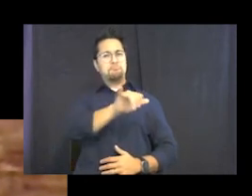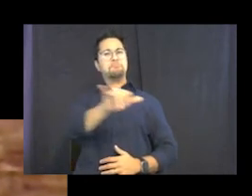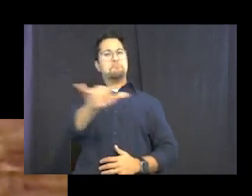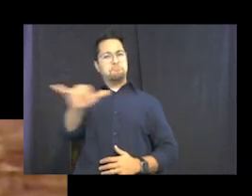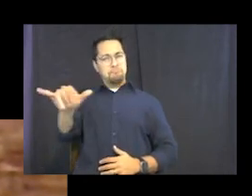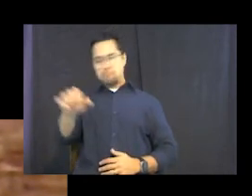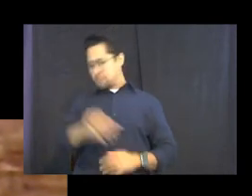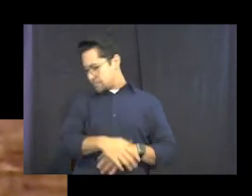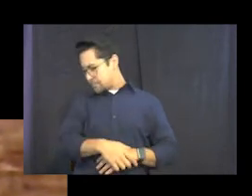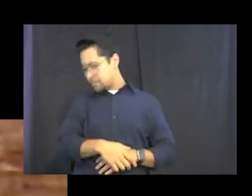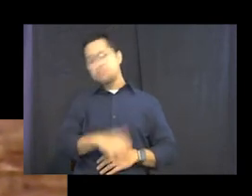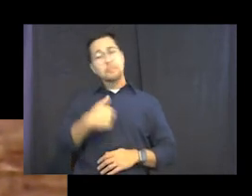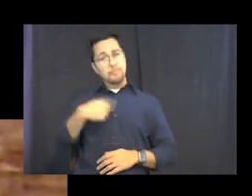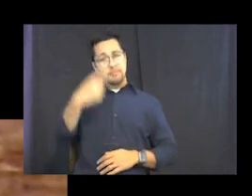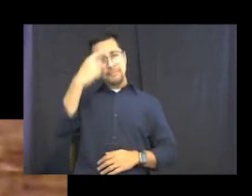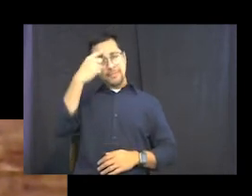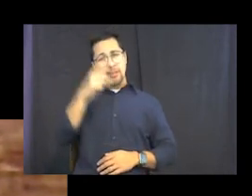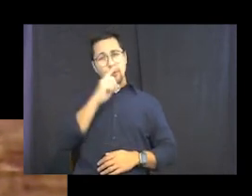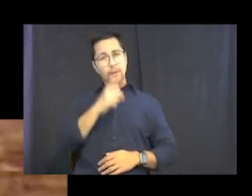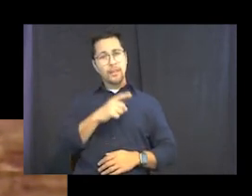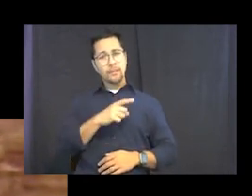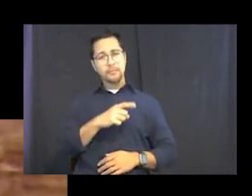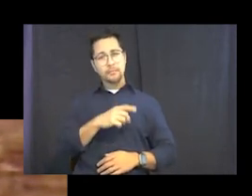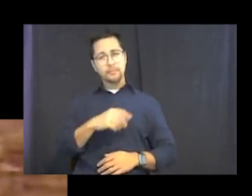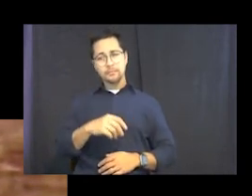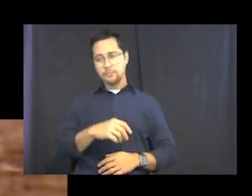everything. So I think it's basically just